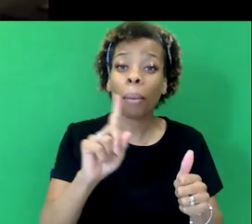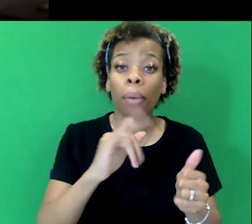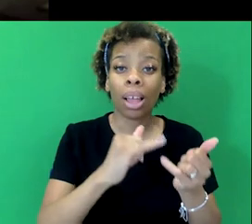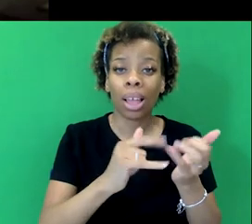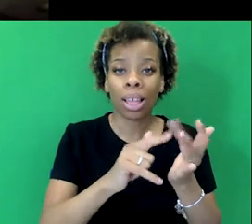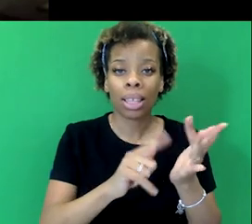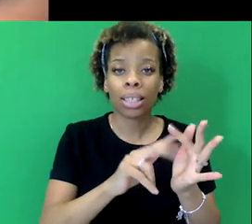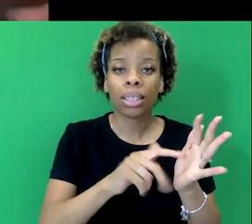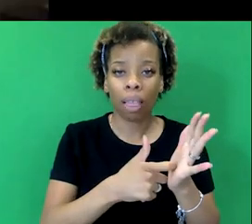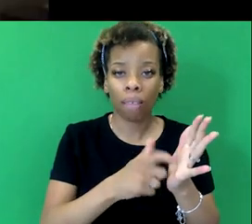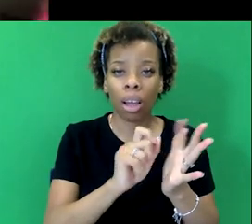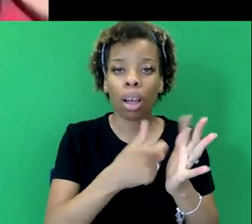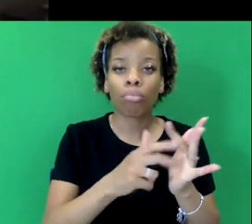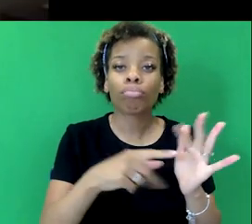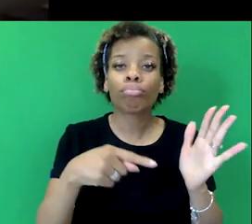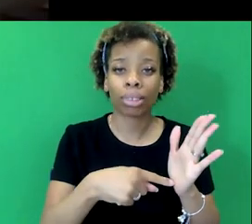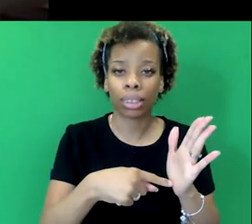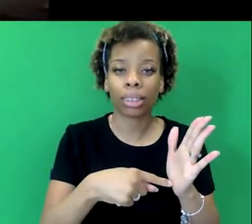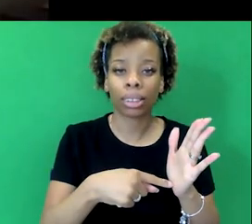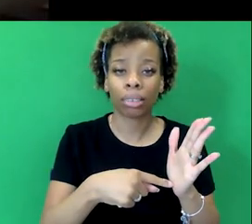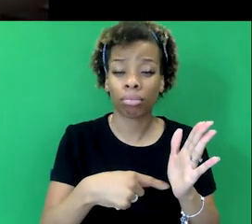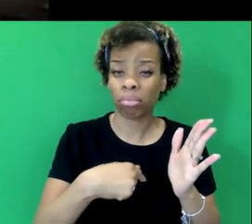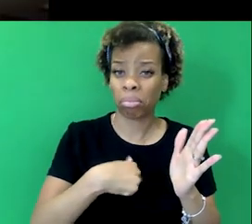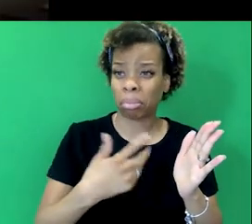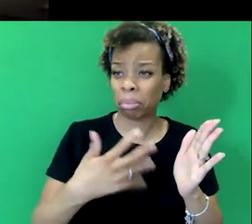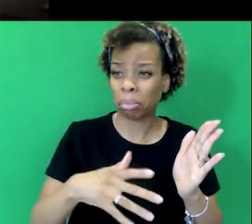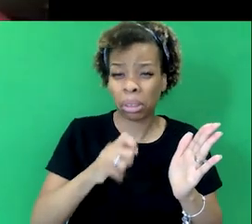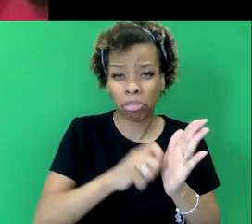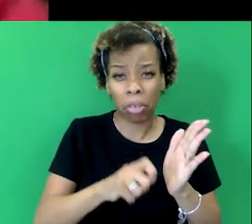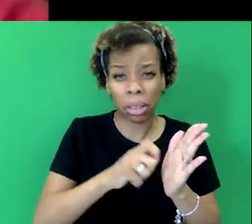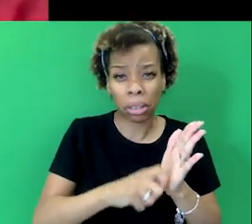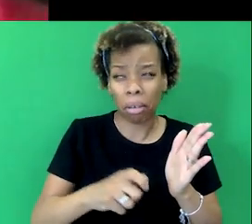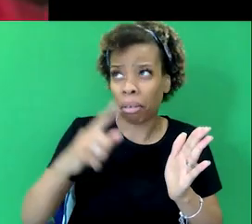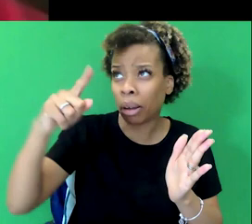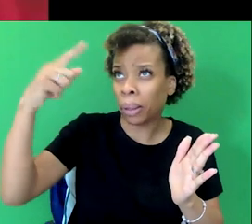been, I'm an old cynic. I've been a writer for